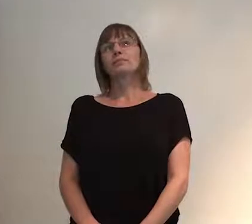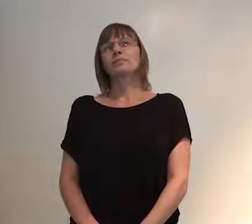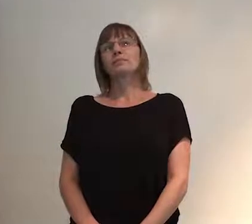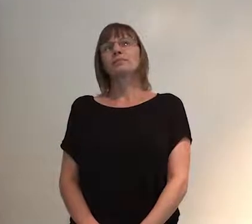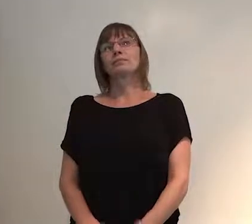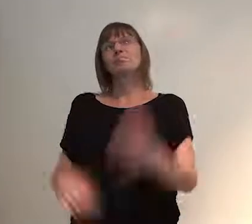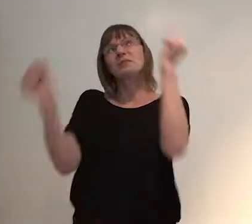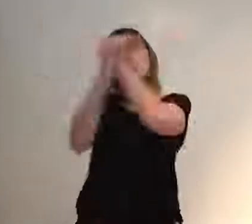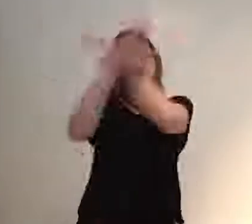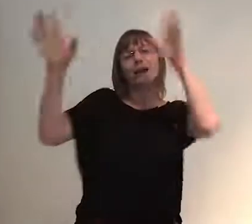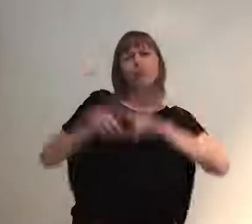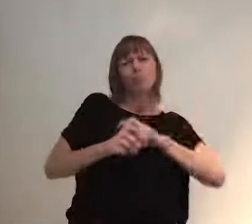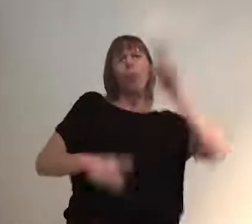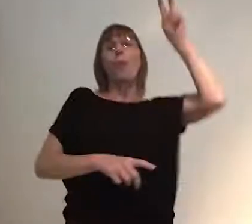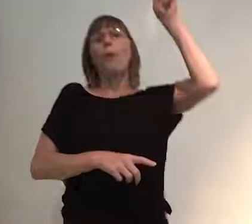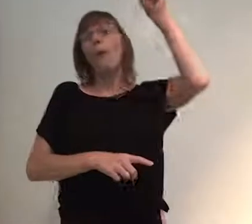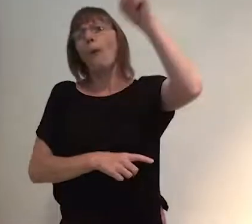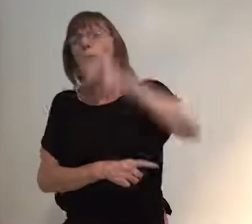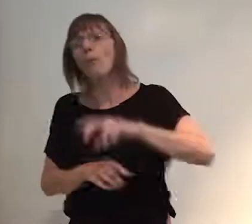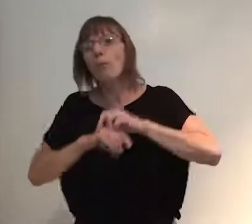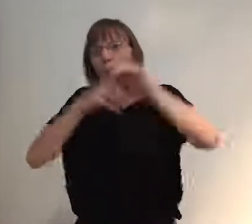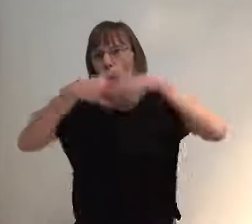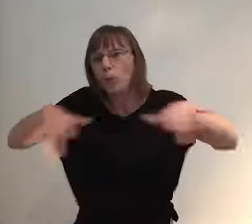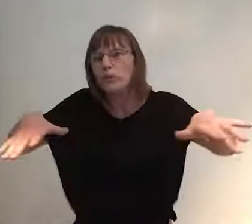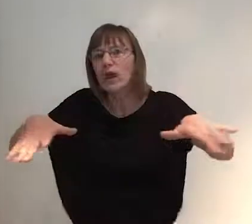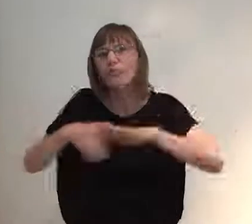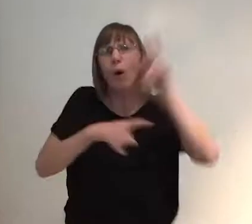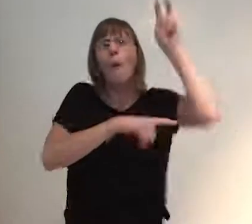So imagine you're jumping out of the water,